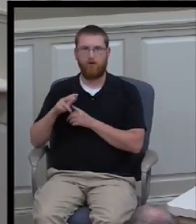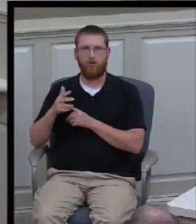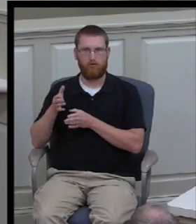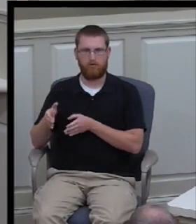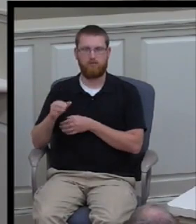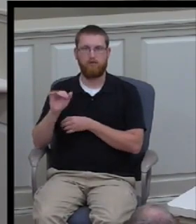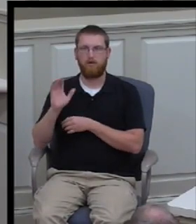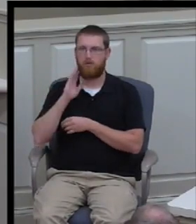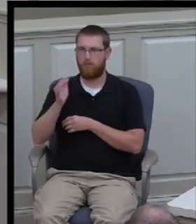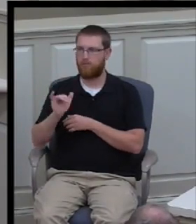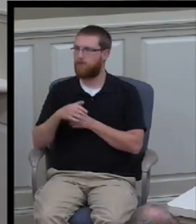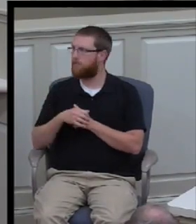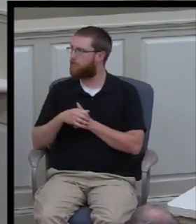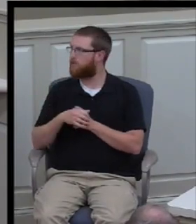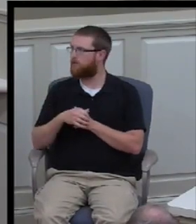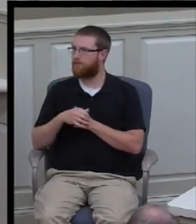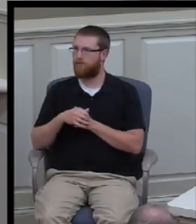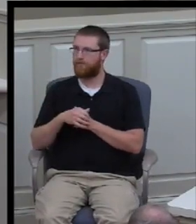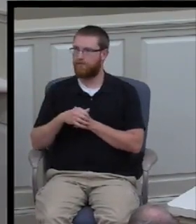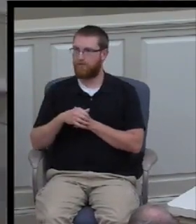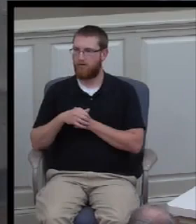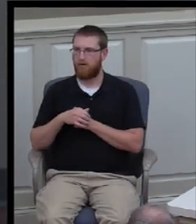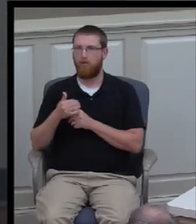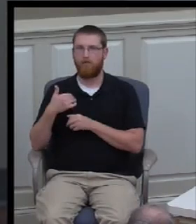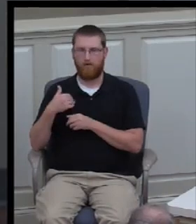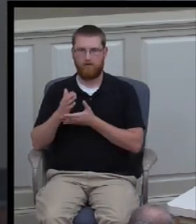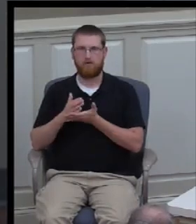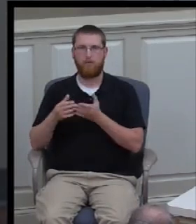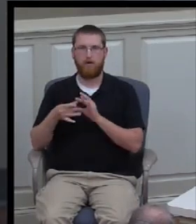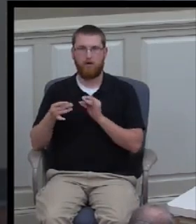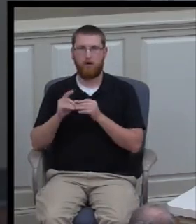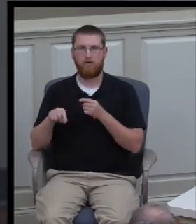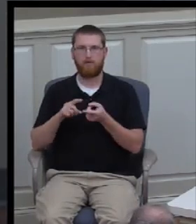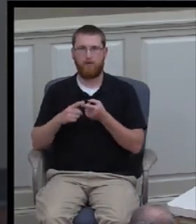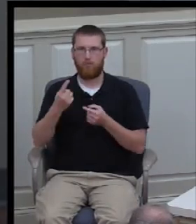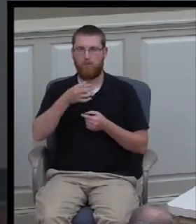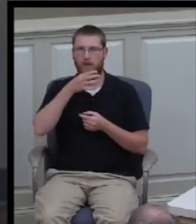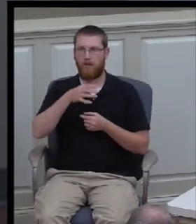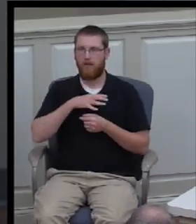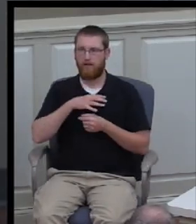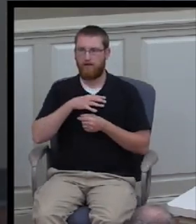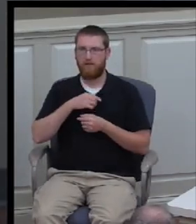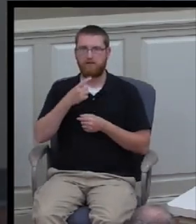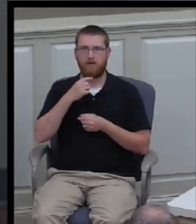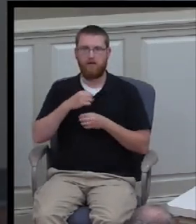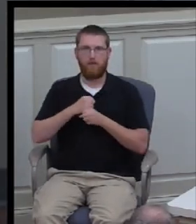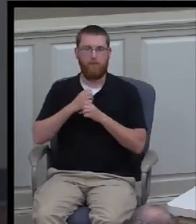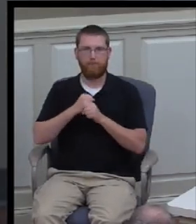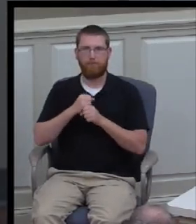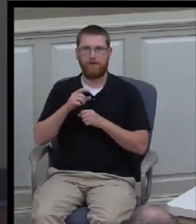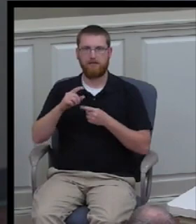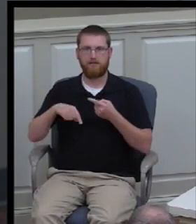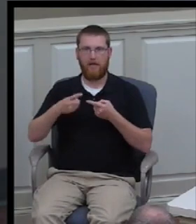we'll be doing that. Thank too. you. Yeah, we have had some comments about, one lady said that she's replaced 2 tires because of the sharpness